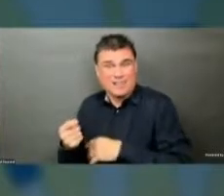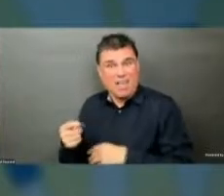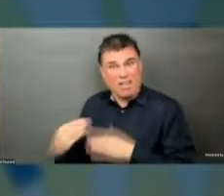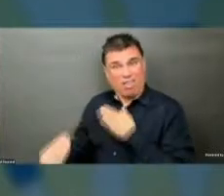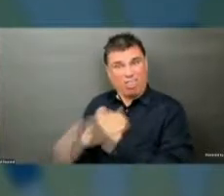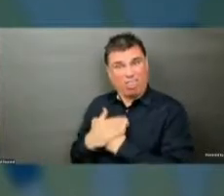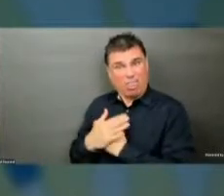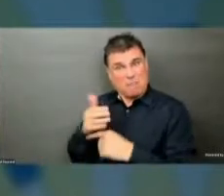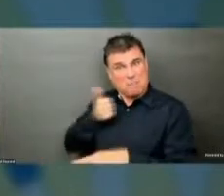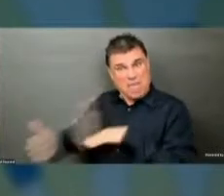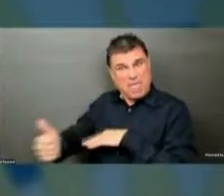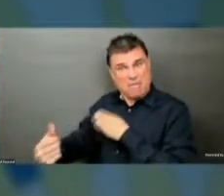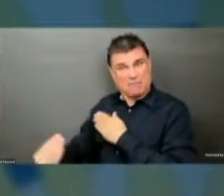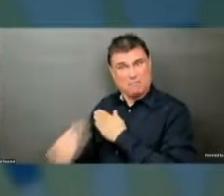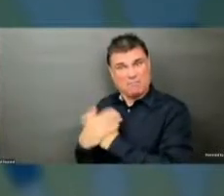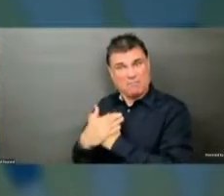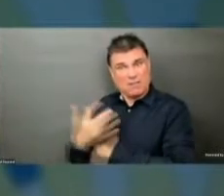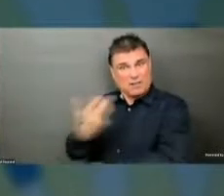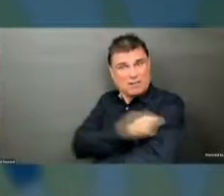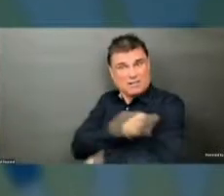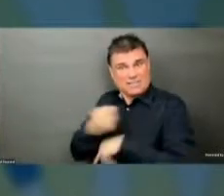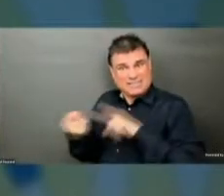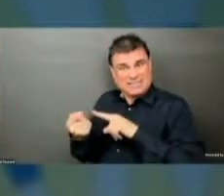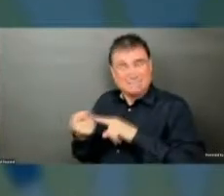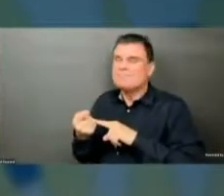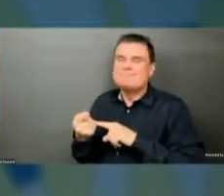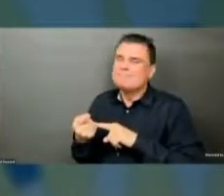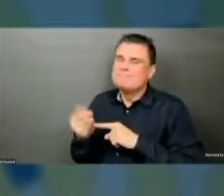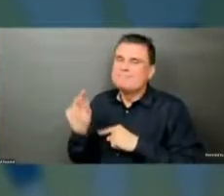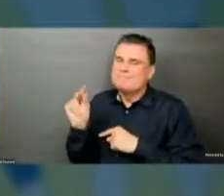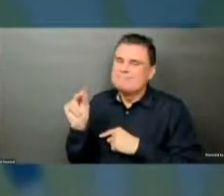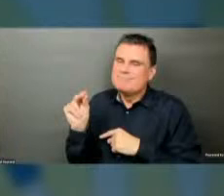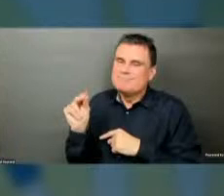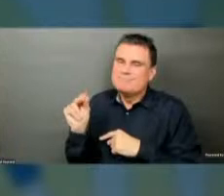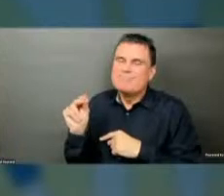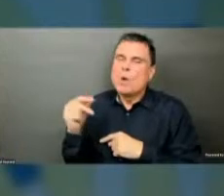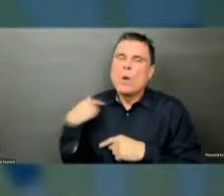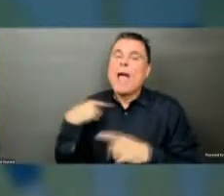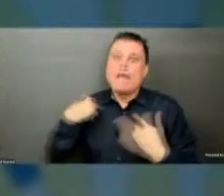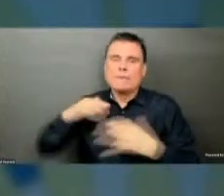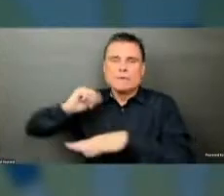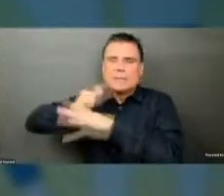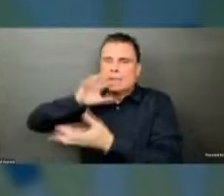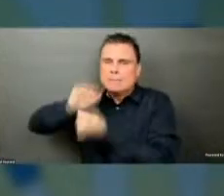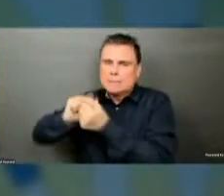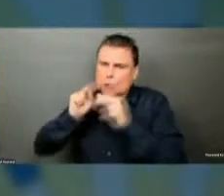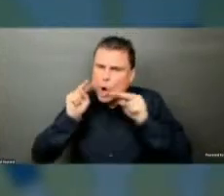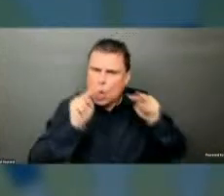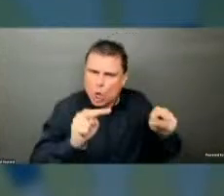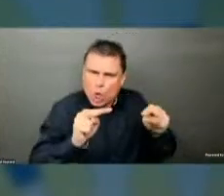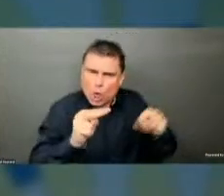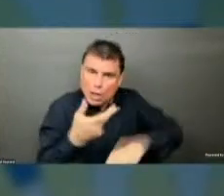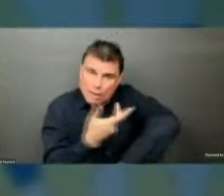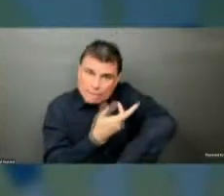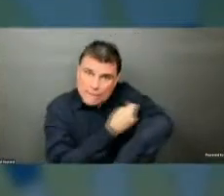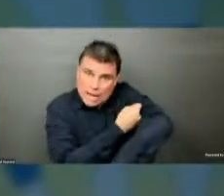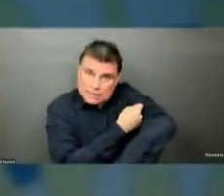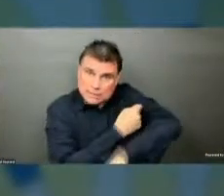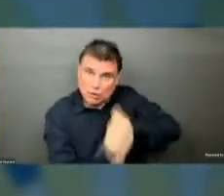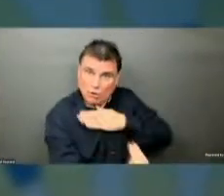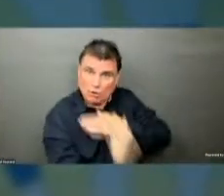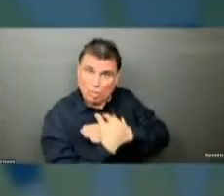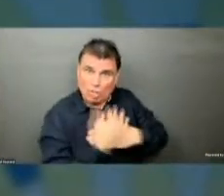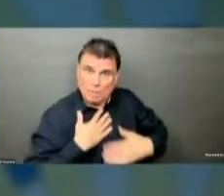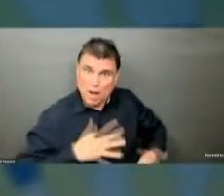committee that does this work in BC, across Canada, and with the WHO internationally